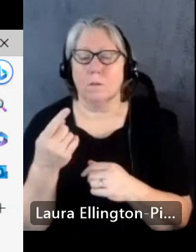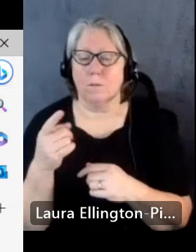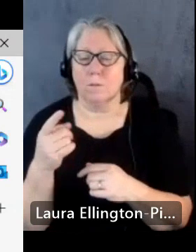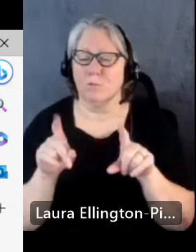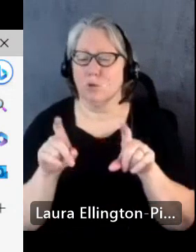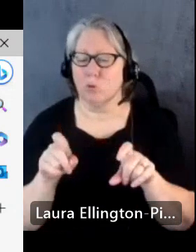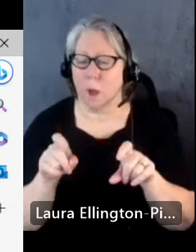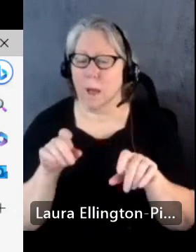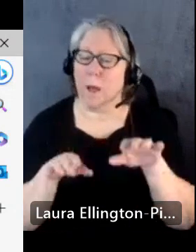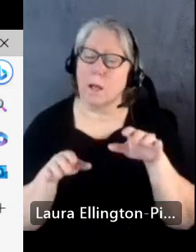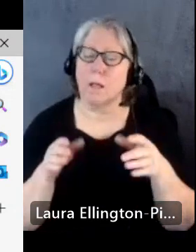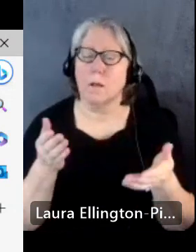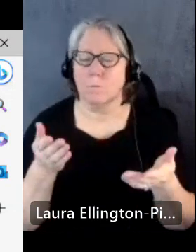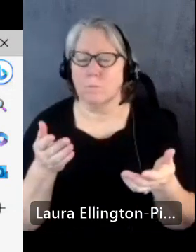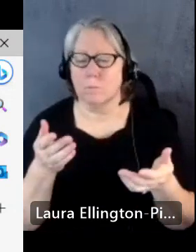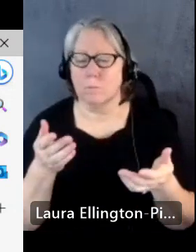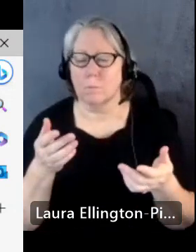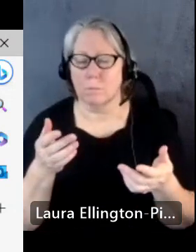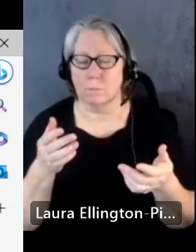account.